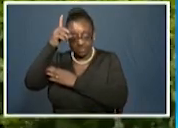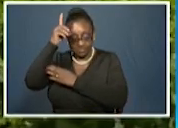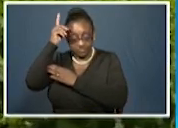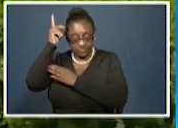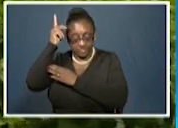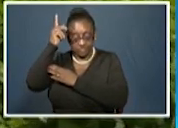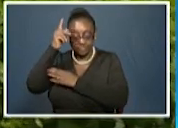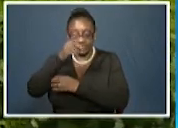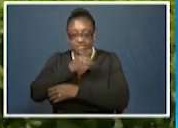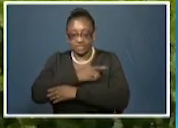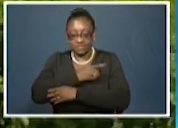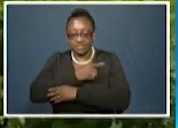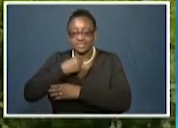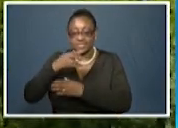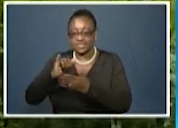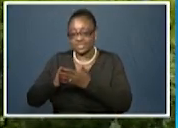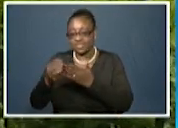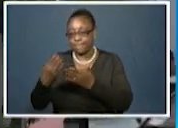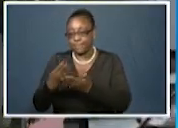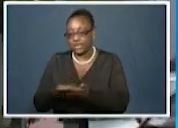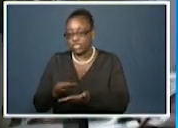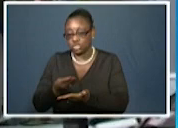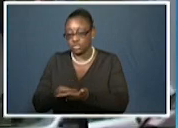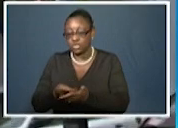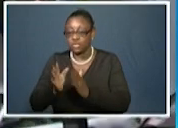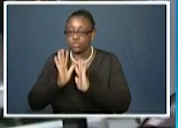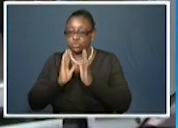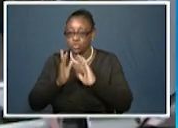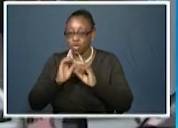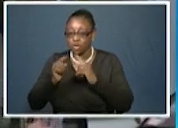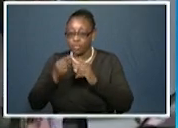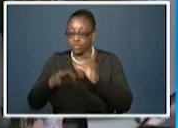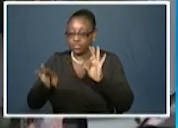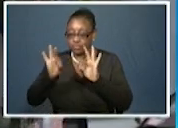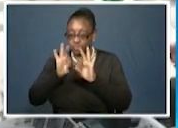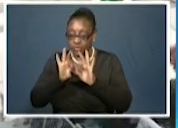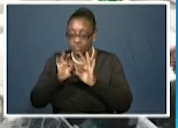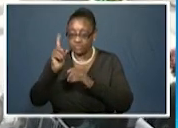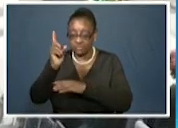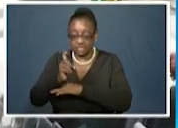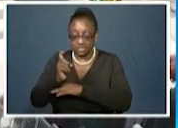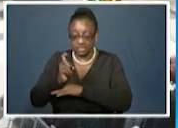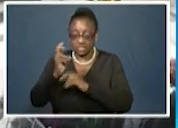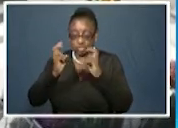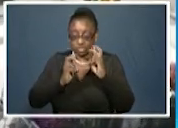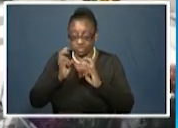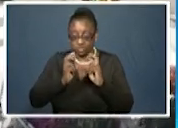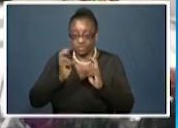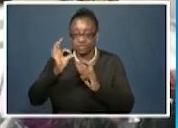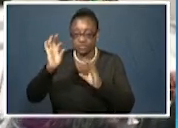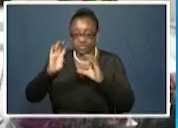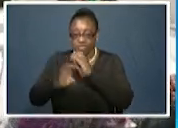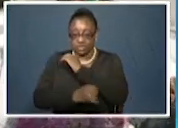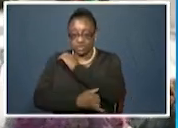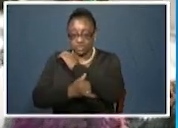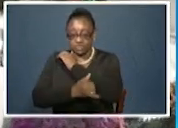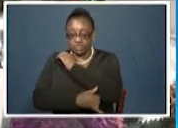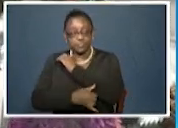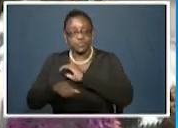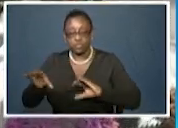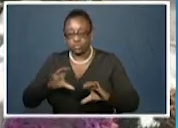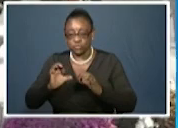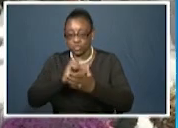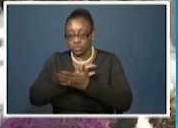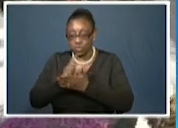Davis, says the budget will tackle the country's most urgent needs and challenges, doing so the best the government can on